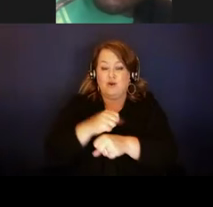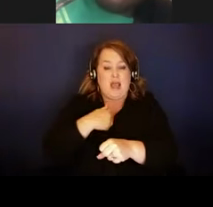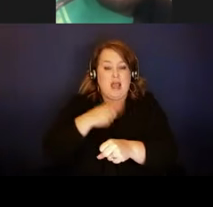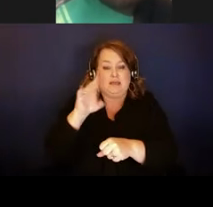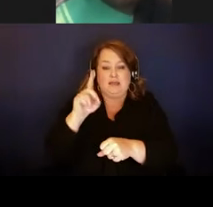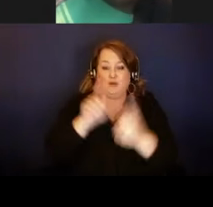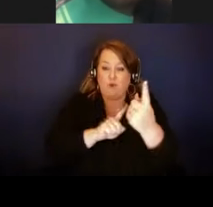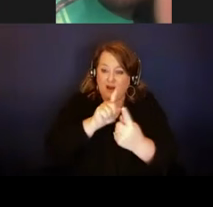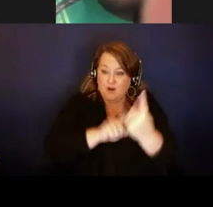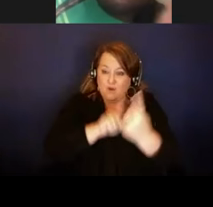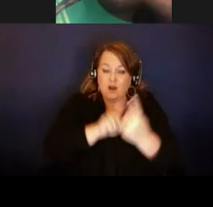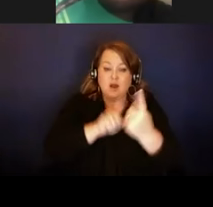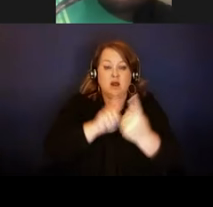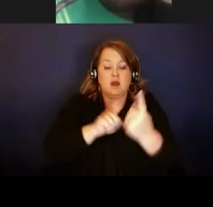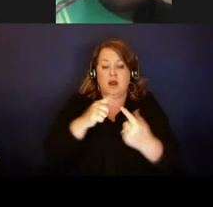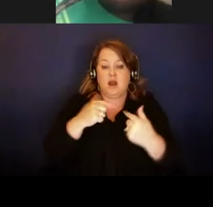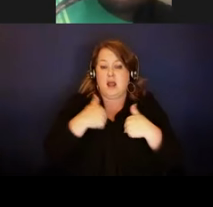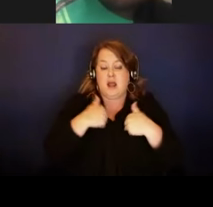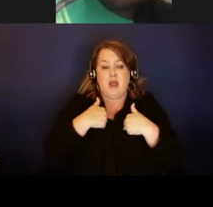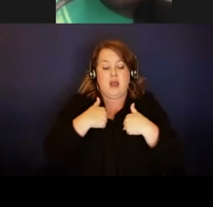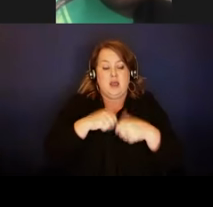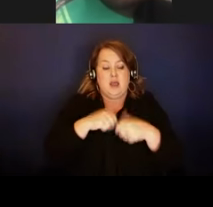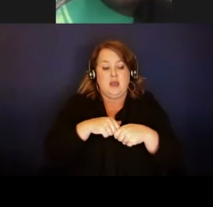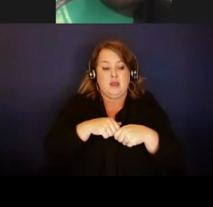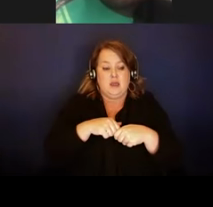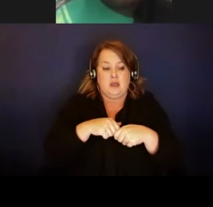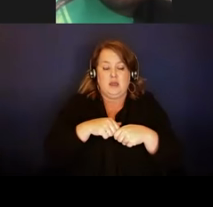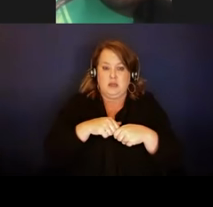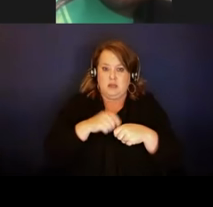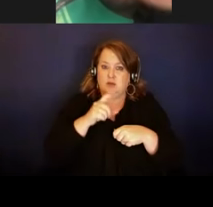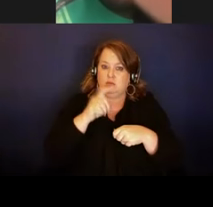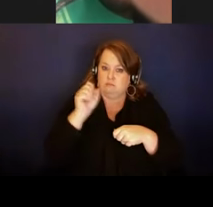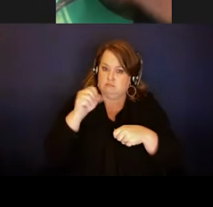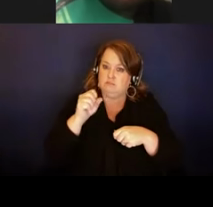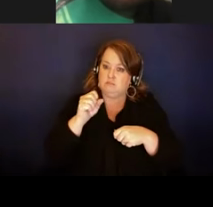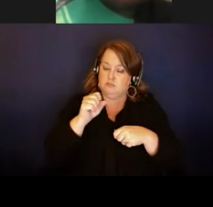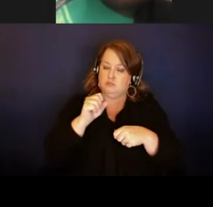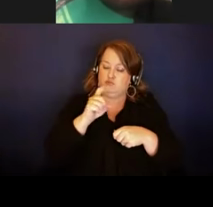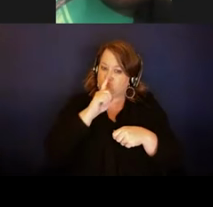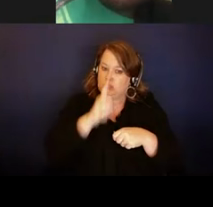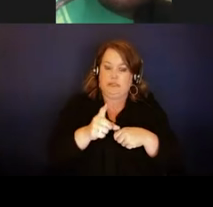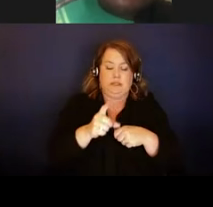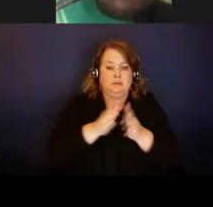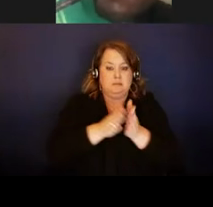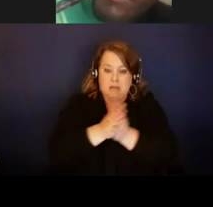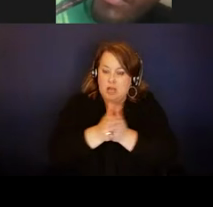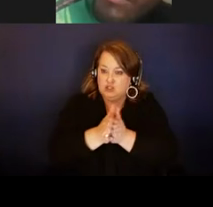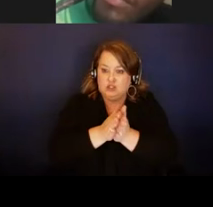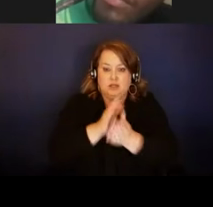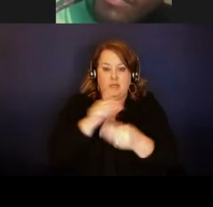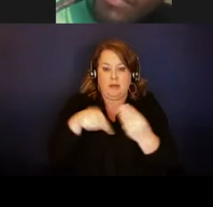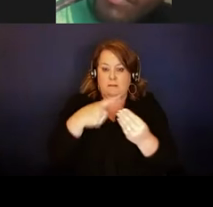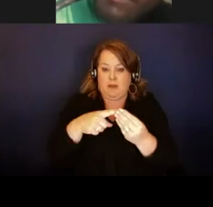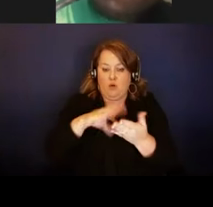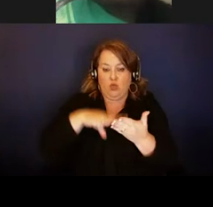one-on-ones and I was very, very, very passionate about learning how